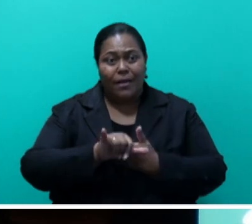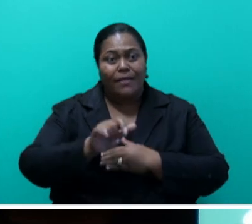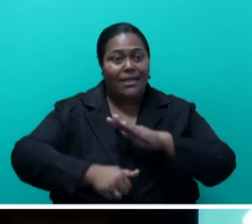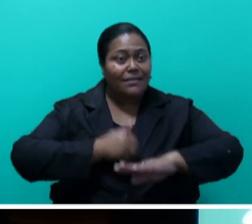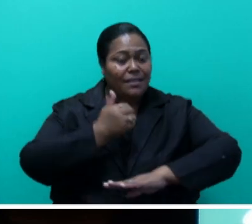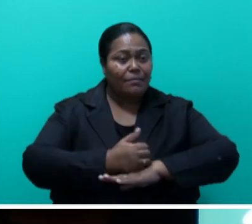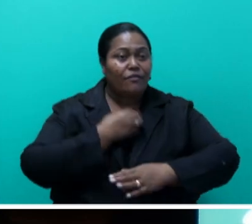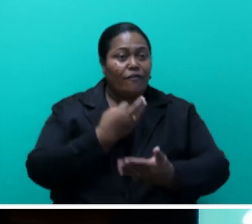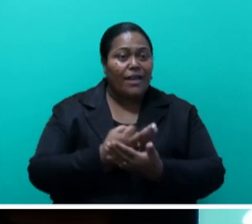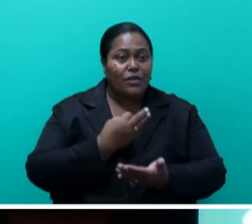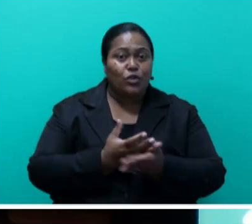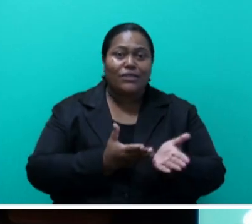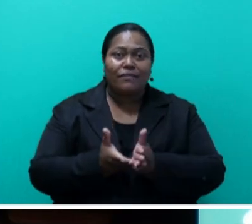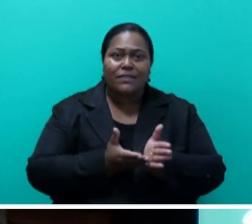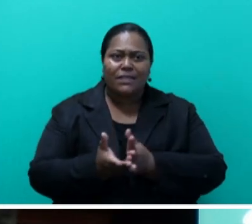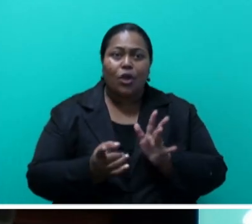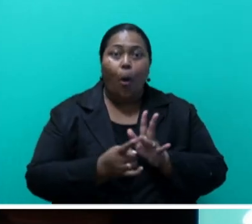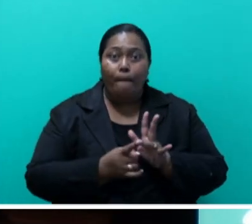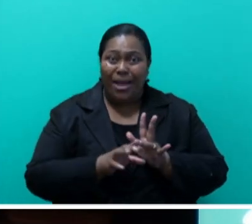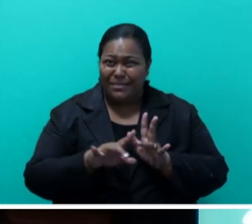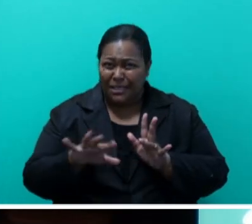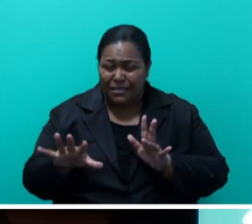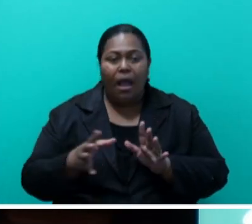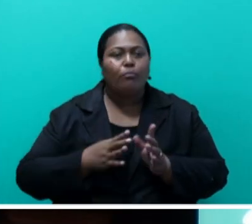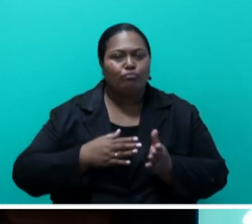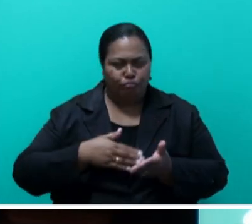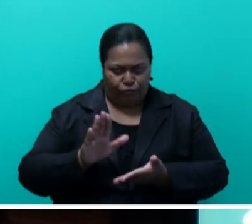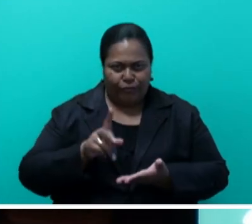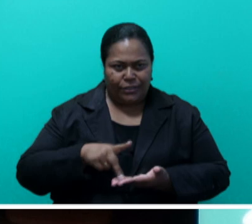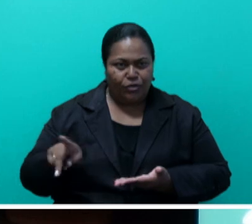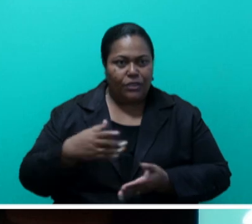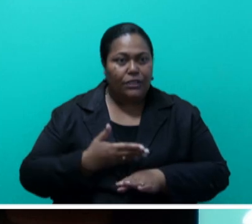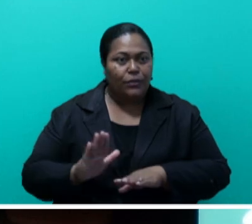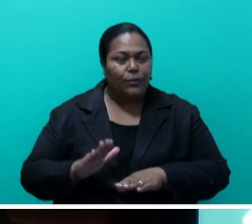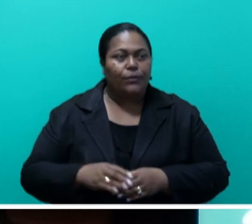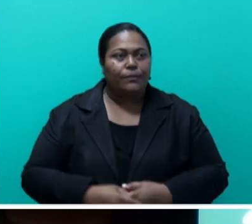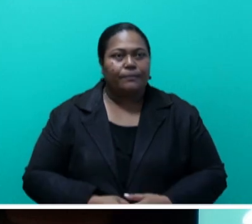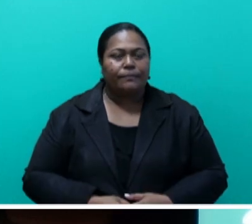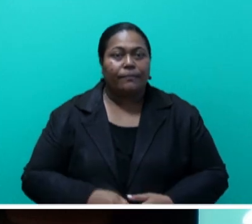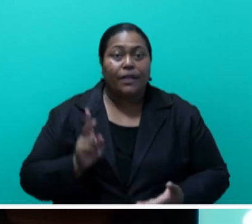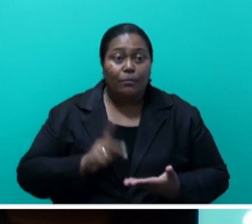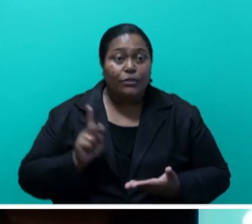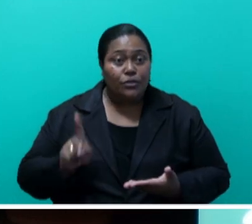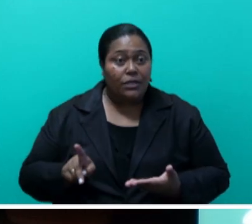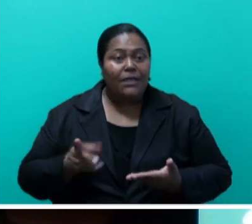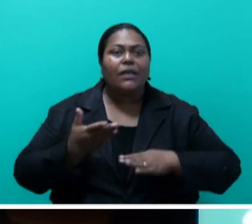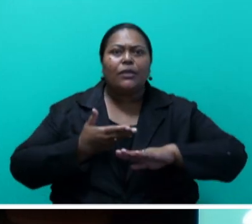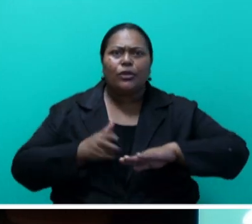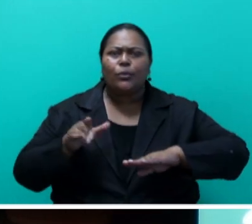Services Ombudsman was approved. Mr. Speaker, this is a